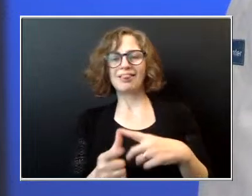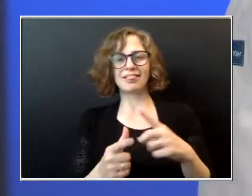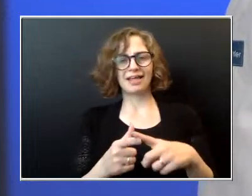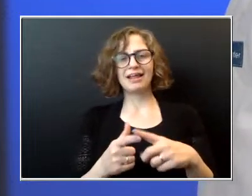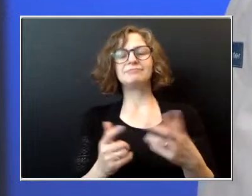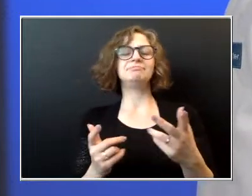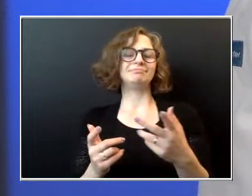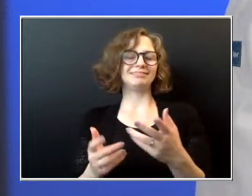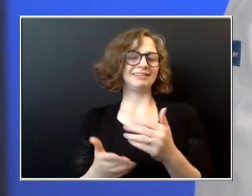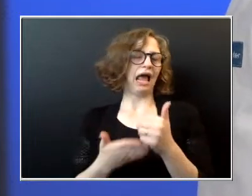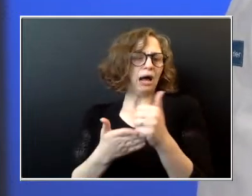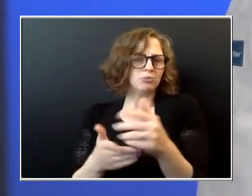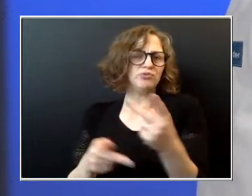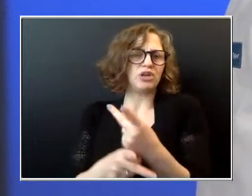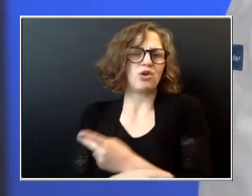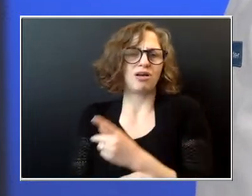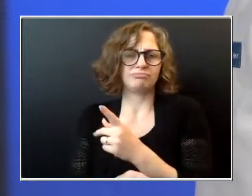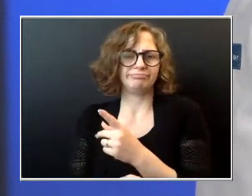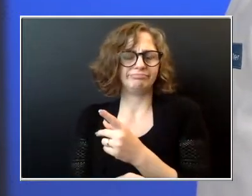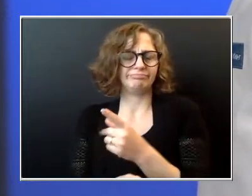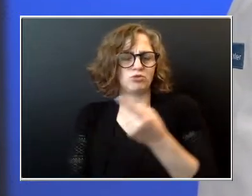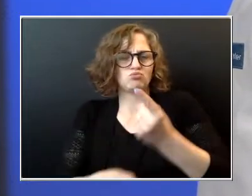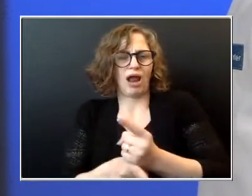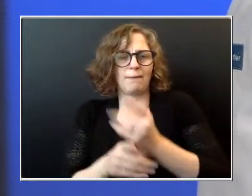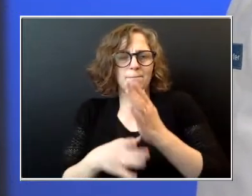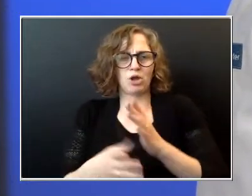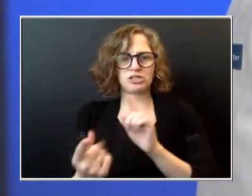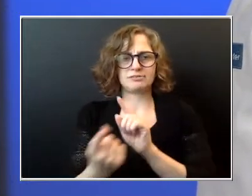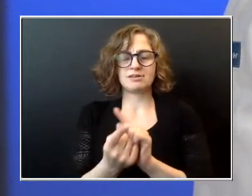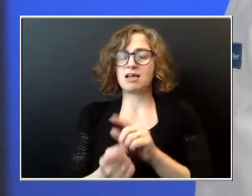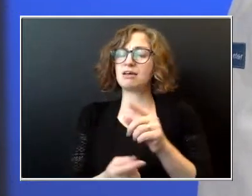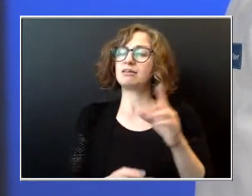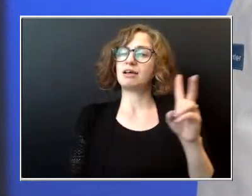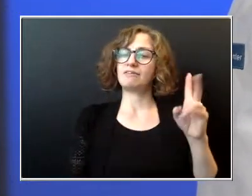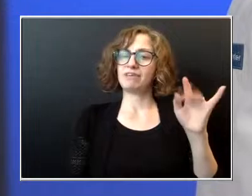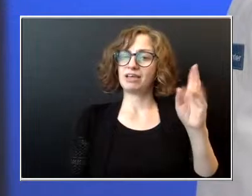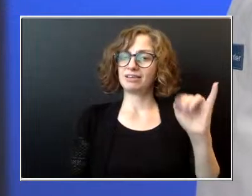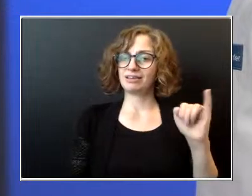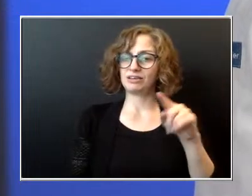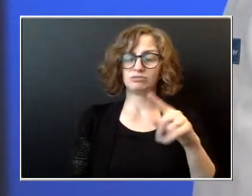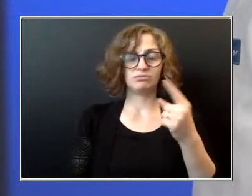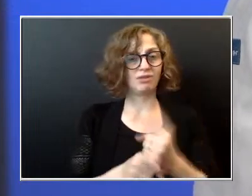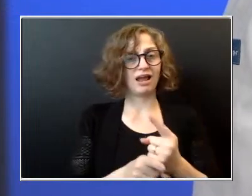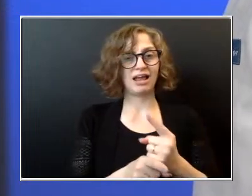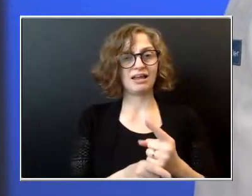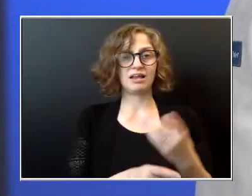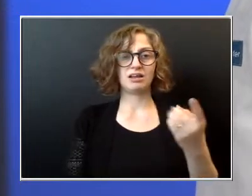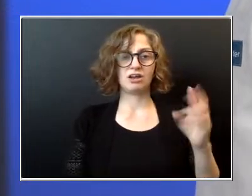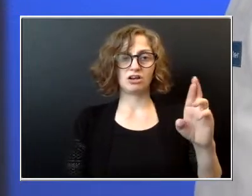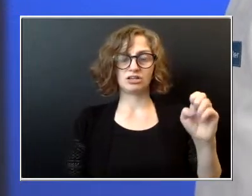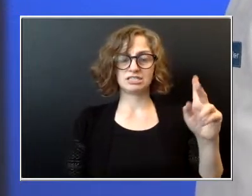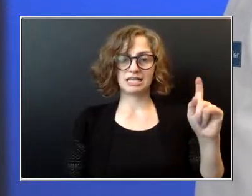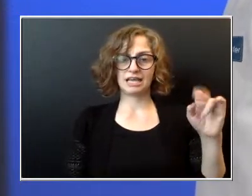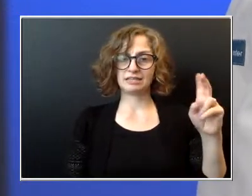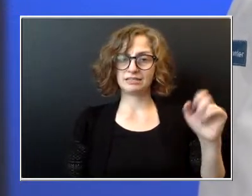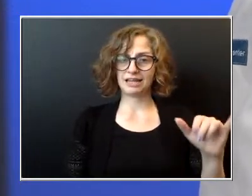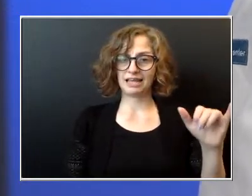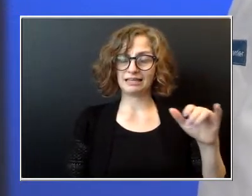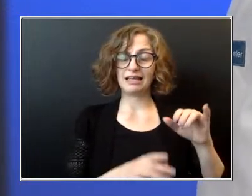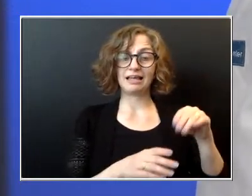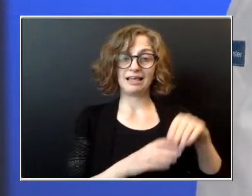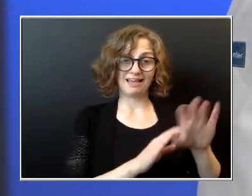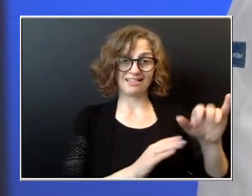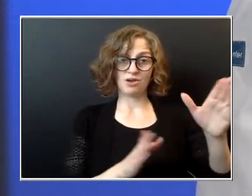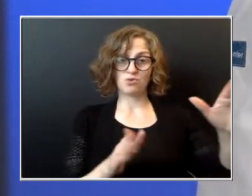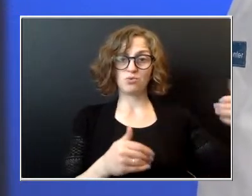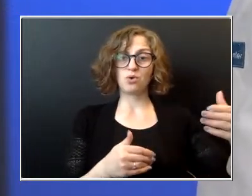people? And Vicky's exactly right. Dr. Skickney being in that room, once we did this additional testing, already having someone that was